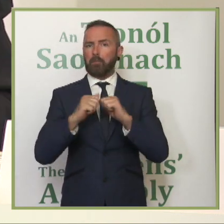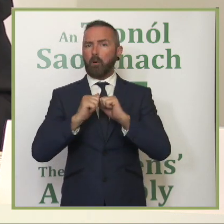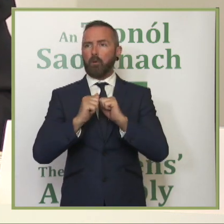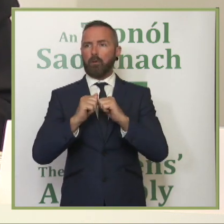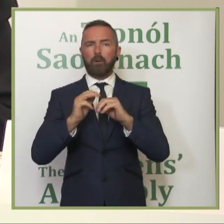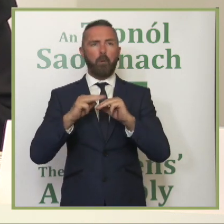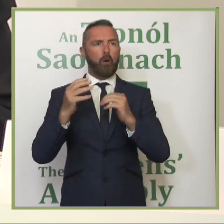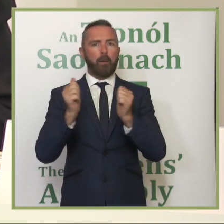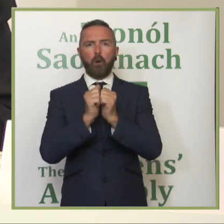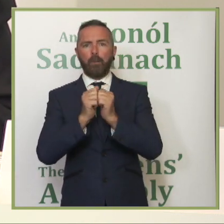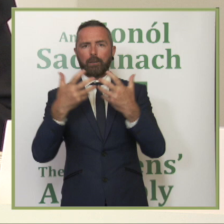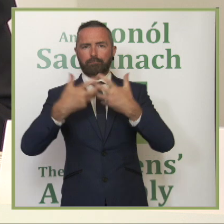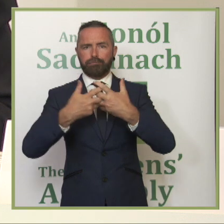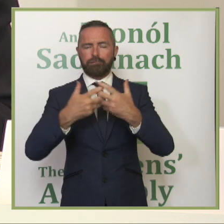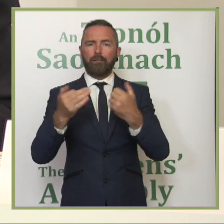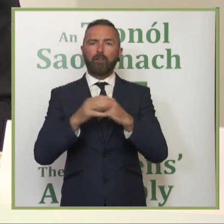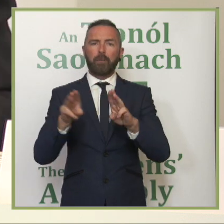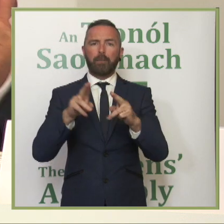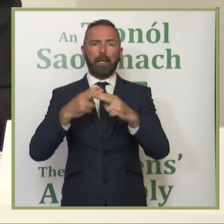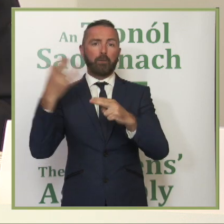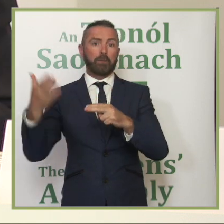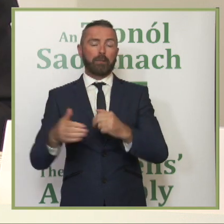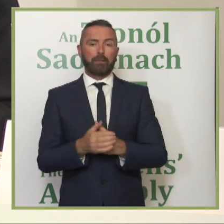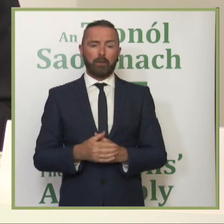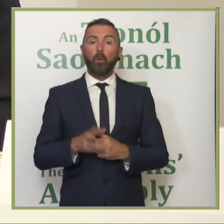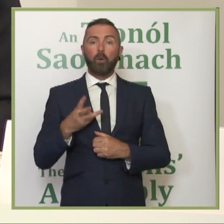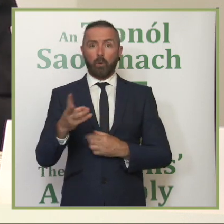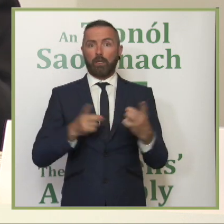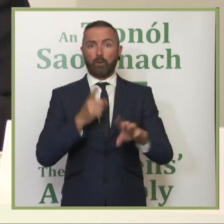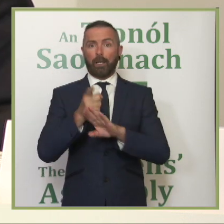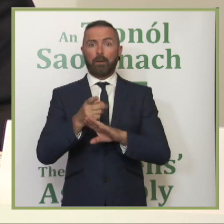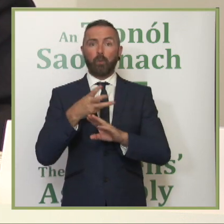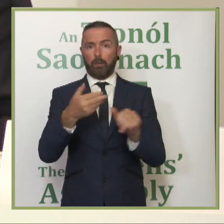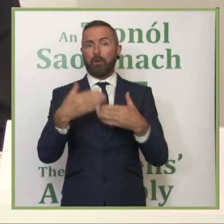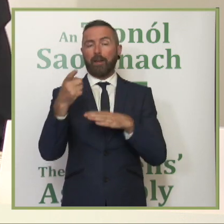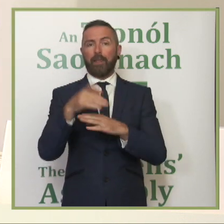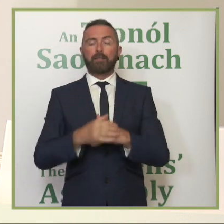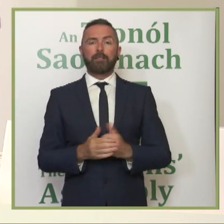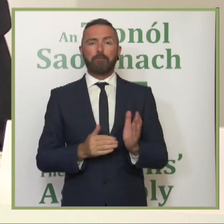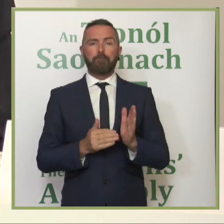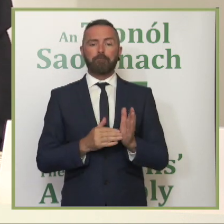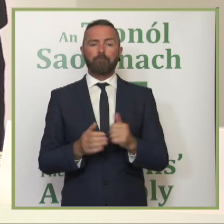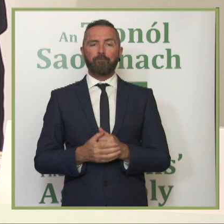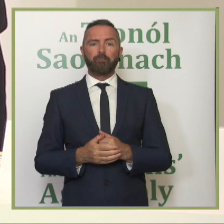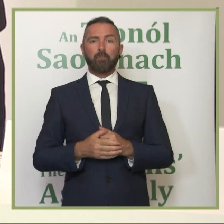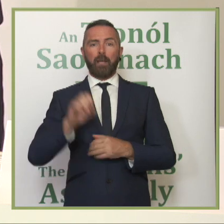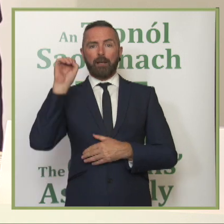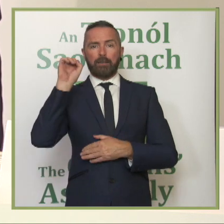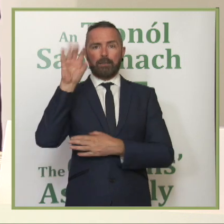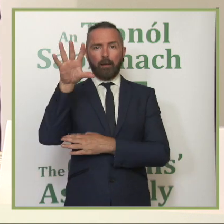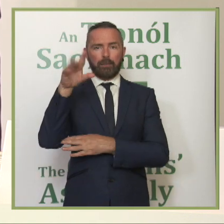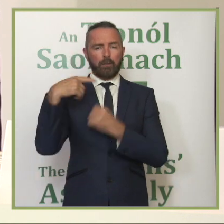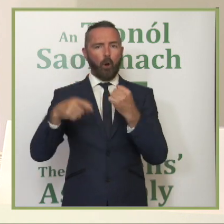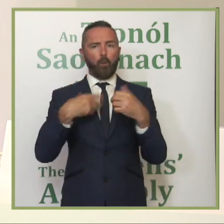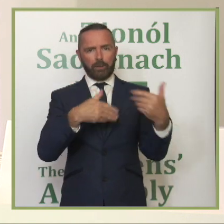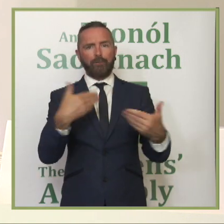we will do that. So let us just take that one away, if that's fair enough, Cathal, yeah? And I'll pass to you now. The slides will be available. We'll always